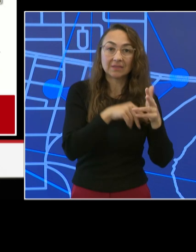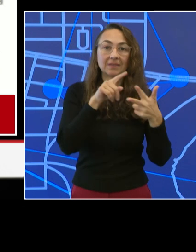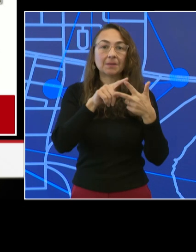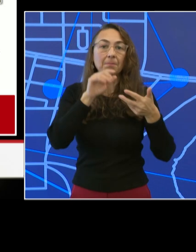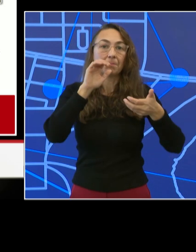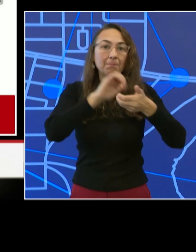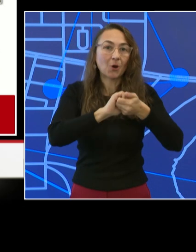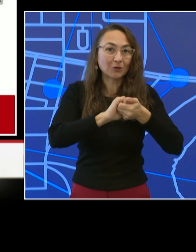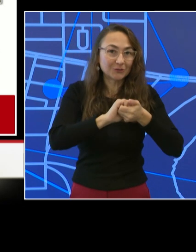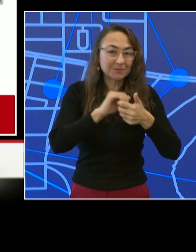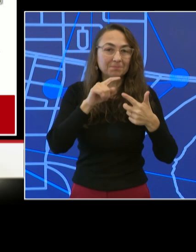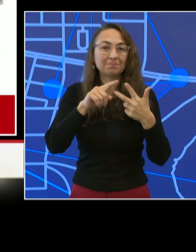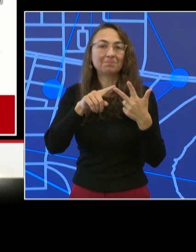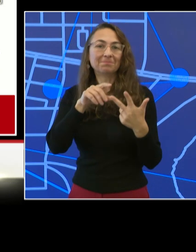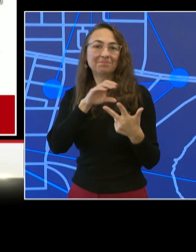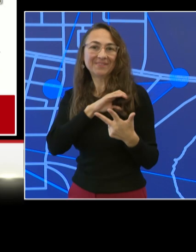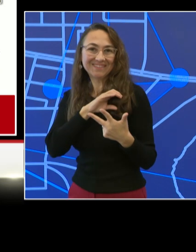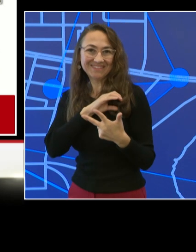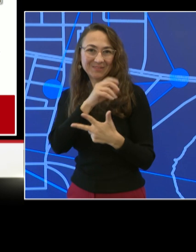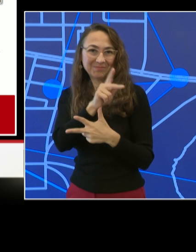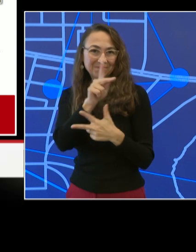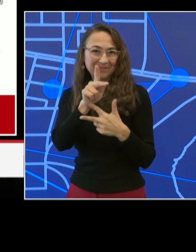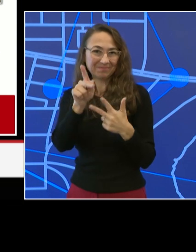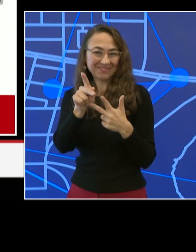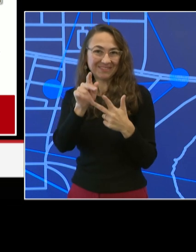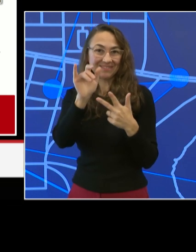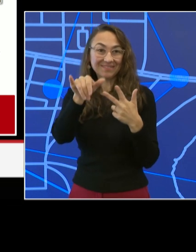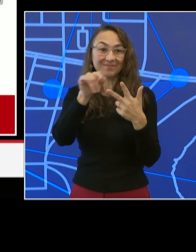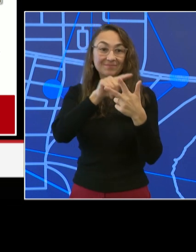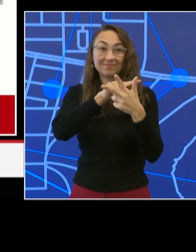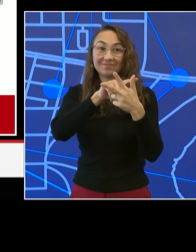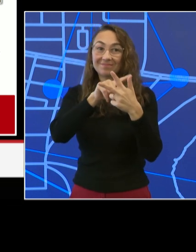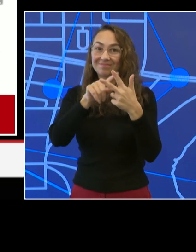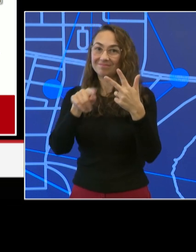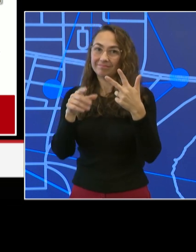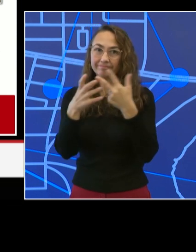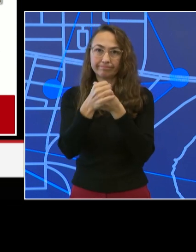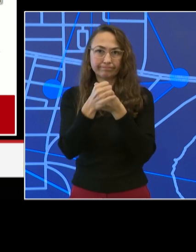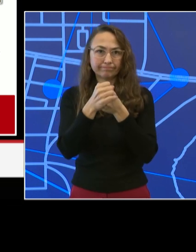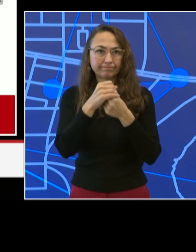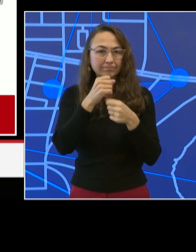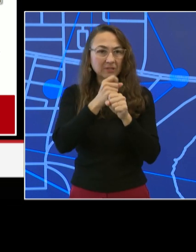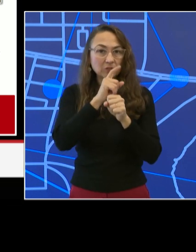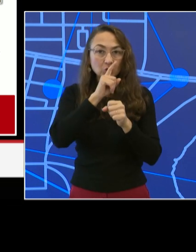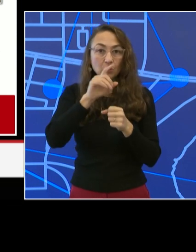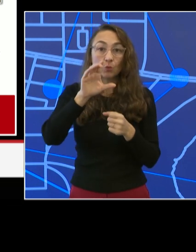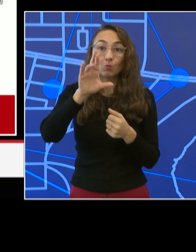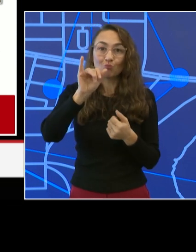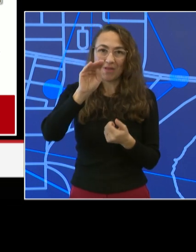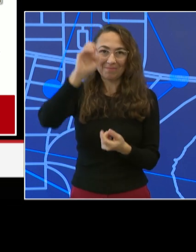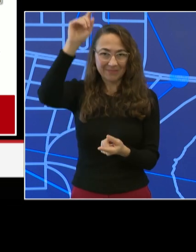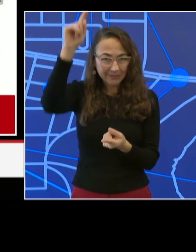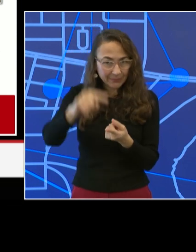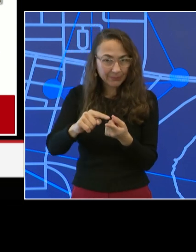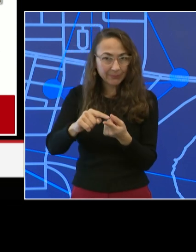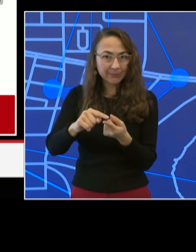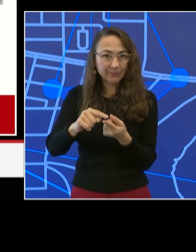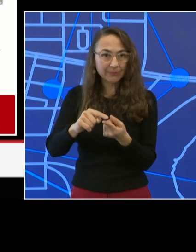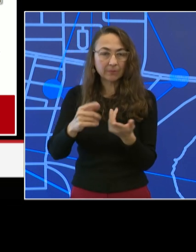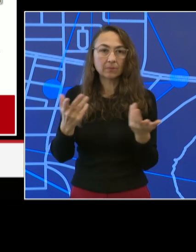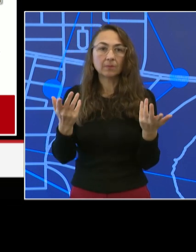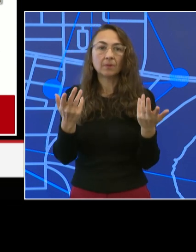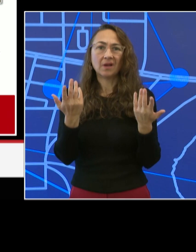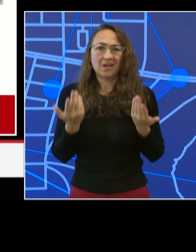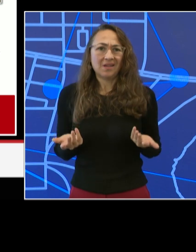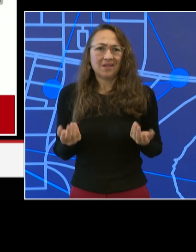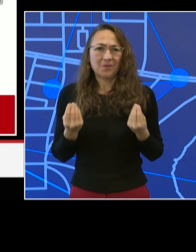that we would say are really part of crime reduction and crime prevention, from food access to out-of-school time grants to